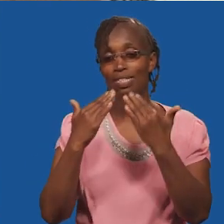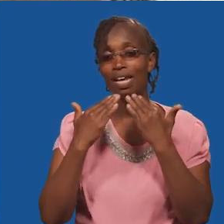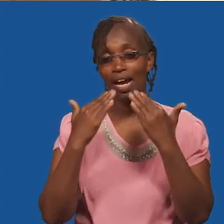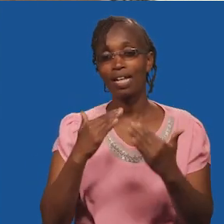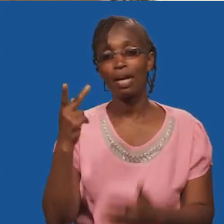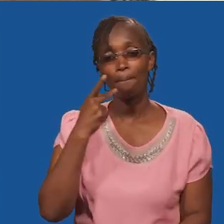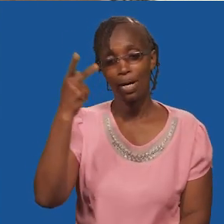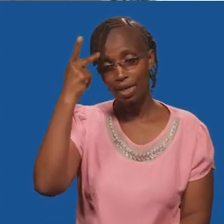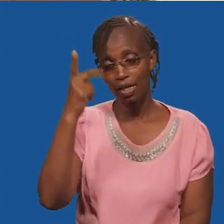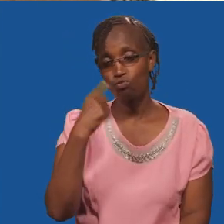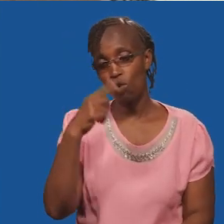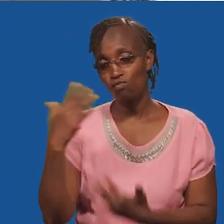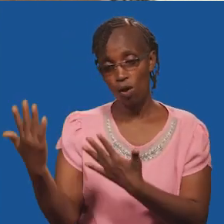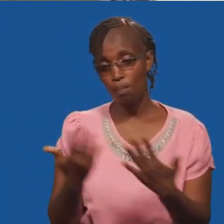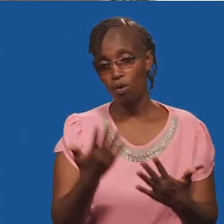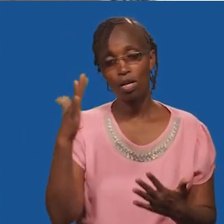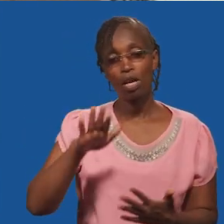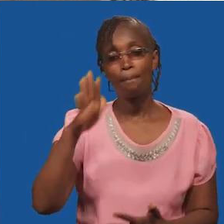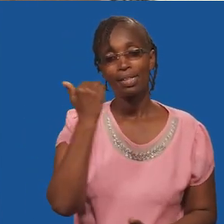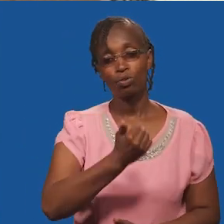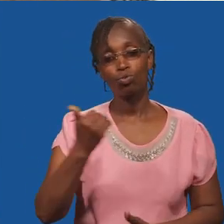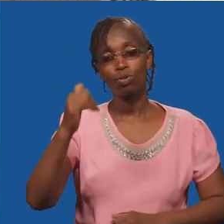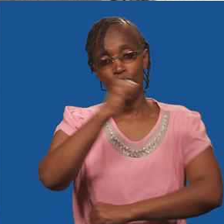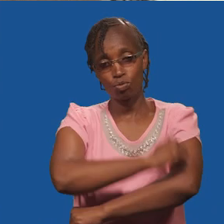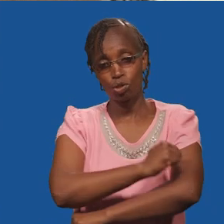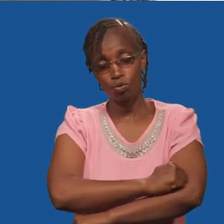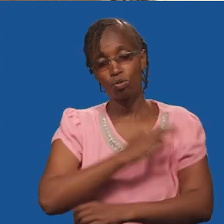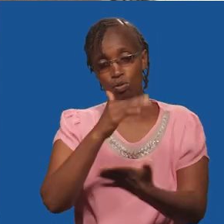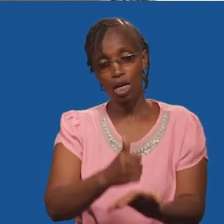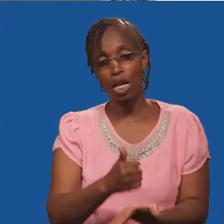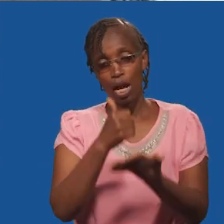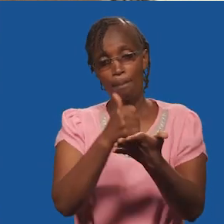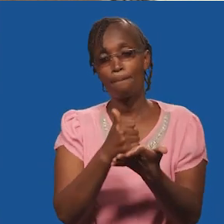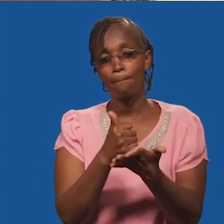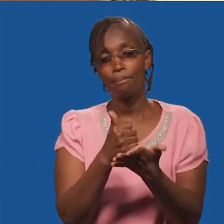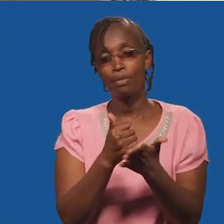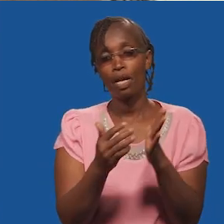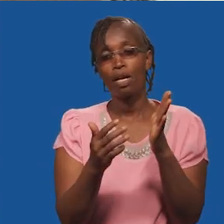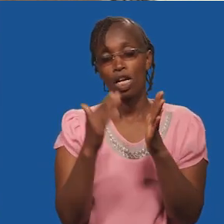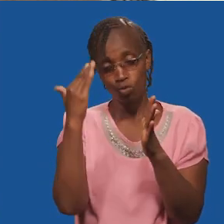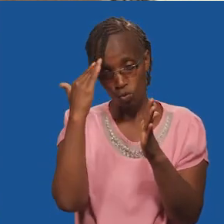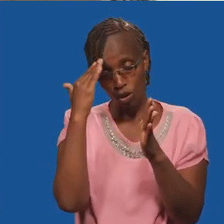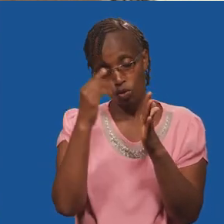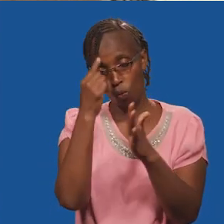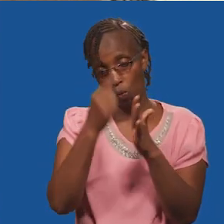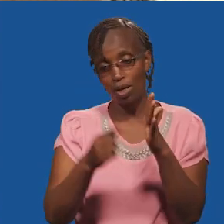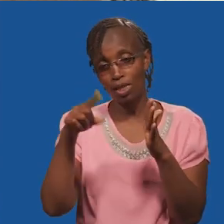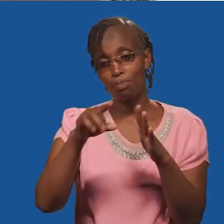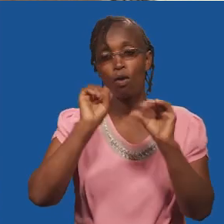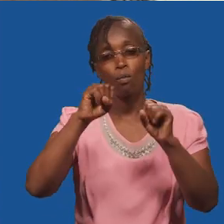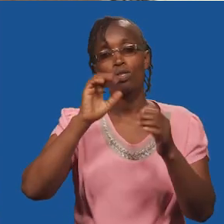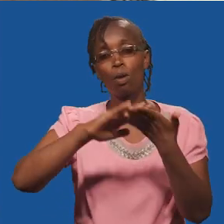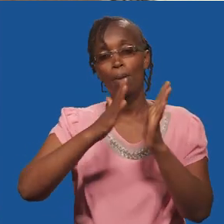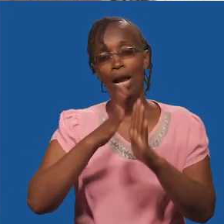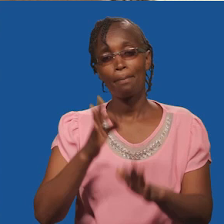that parents take time to bring their kids to the school so that they can be able to know what they can do in future. It also creates confidence in